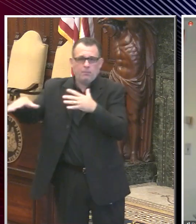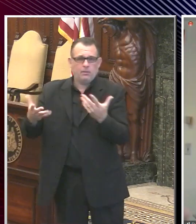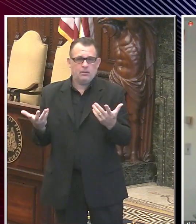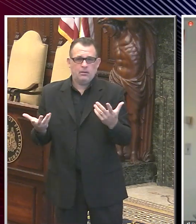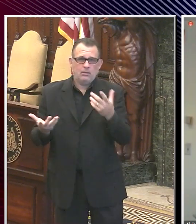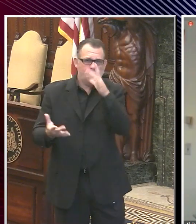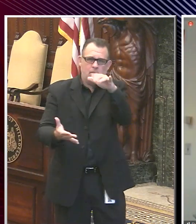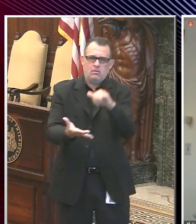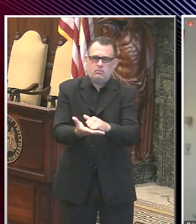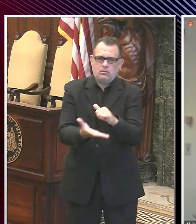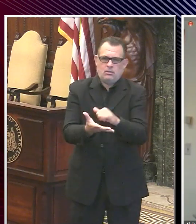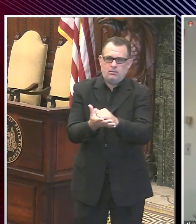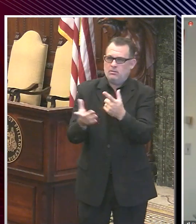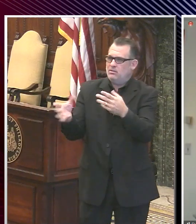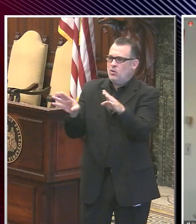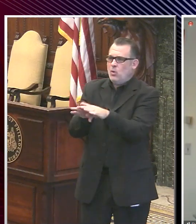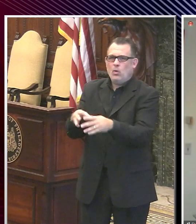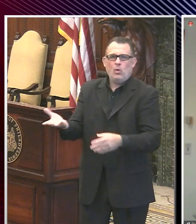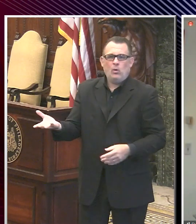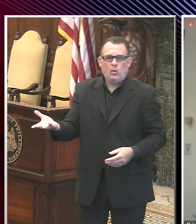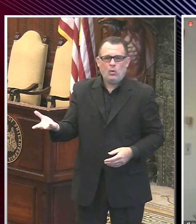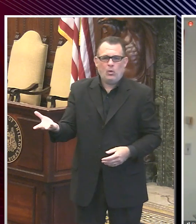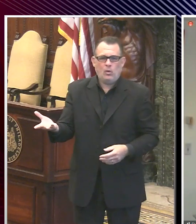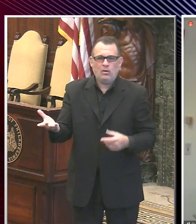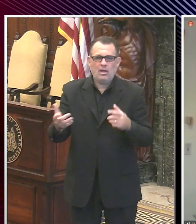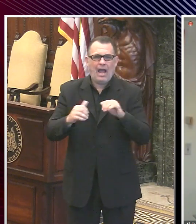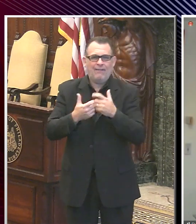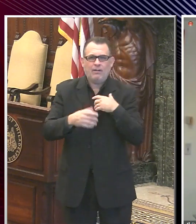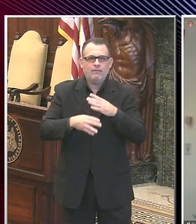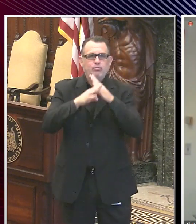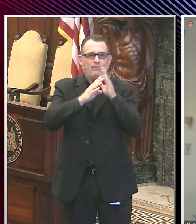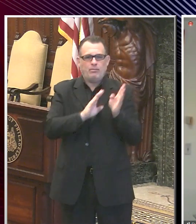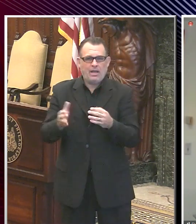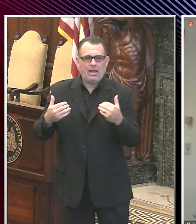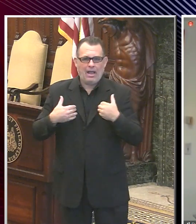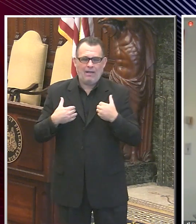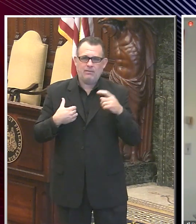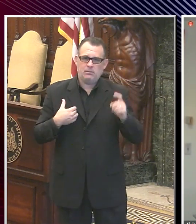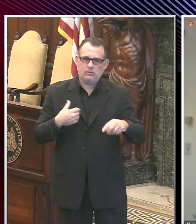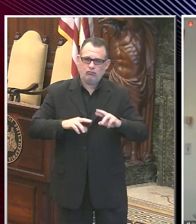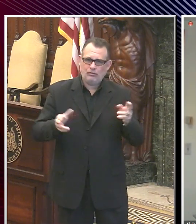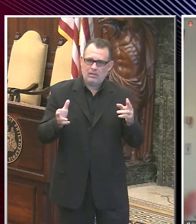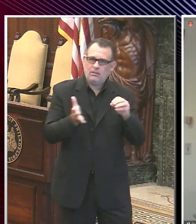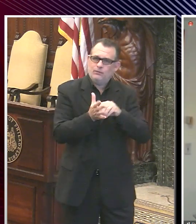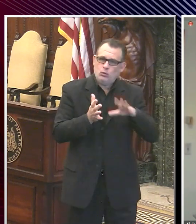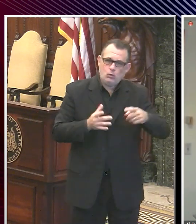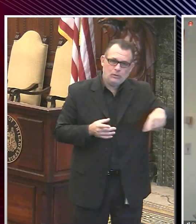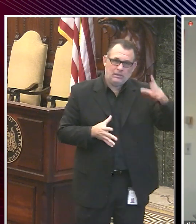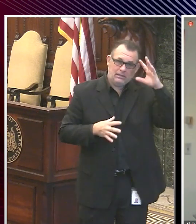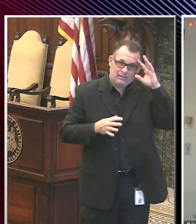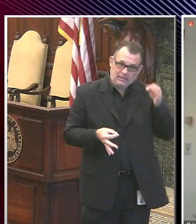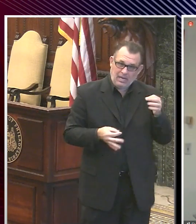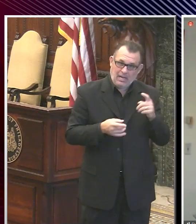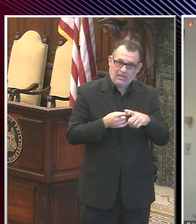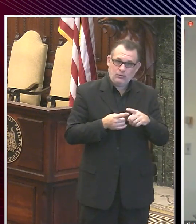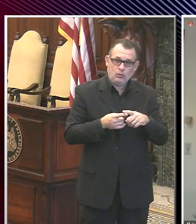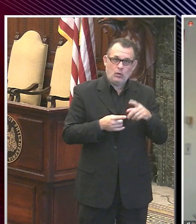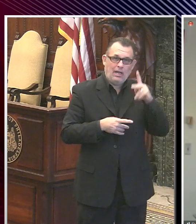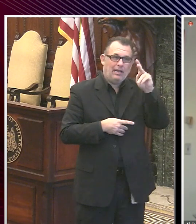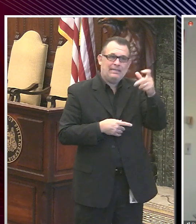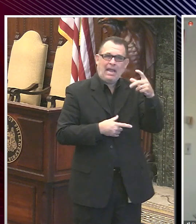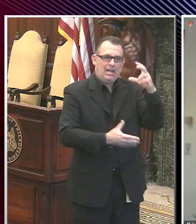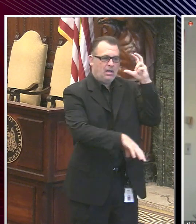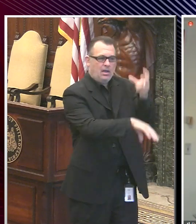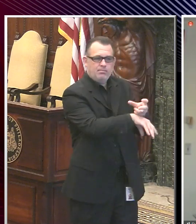So we do have these other prevention strategies in the community as a whole. But if the students decide to, you know, have a keg and a big party on campus, then it's